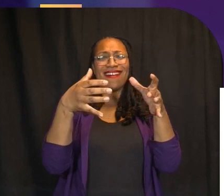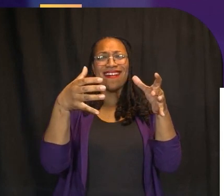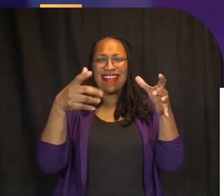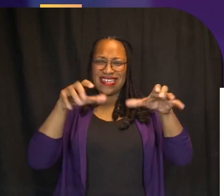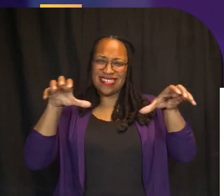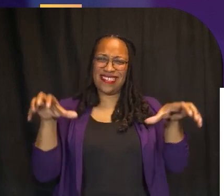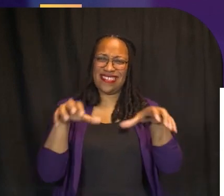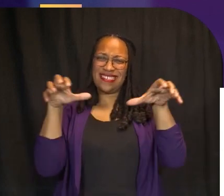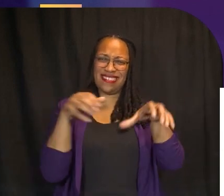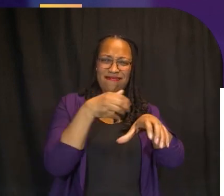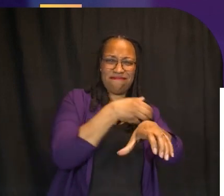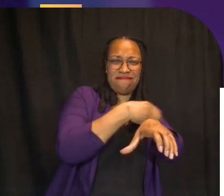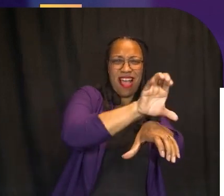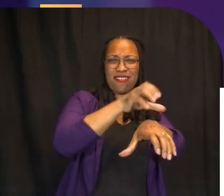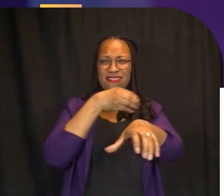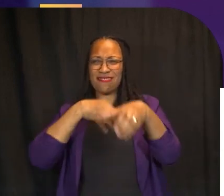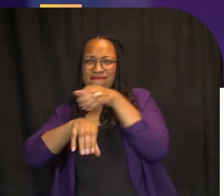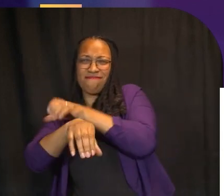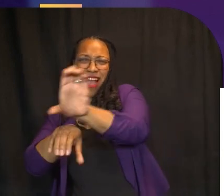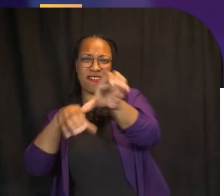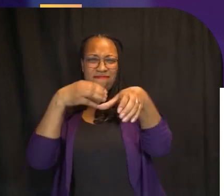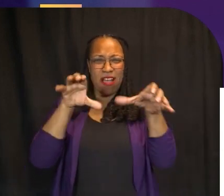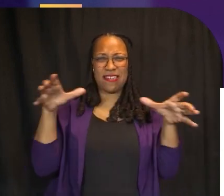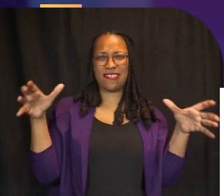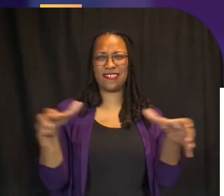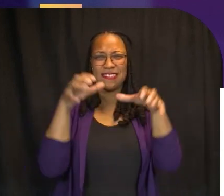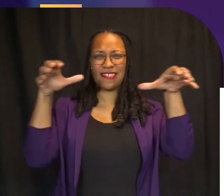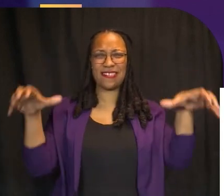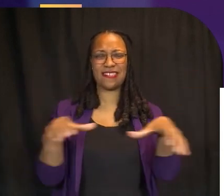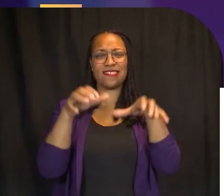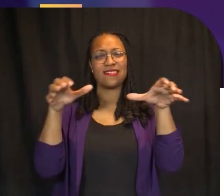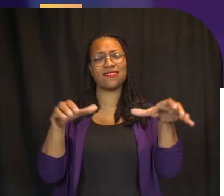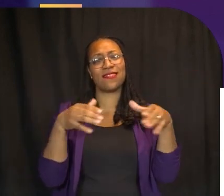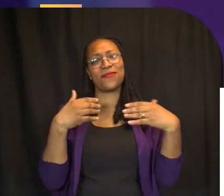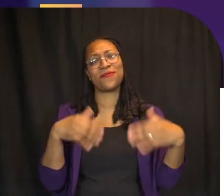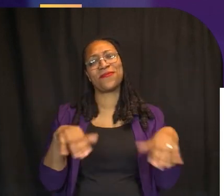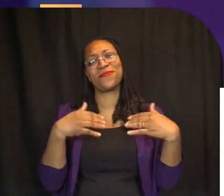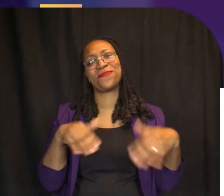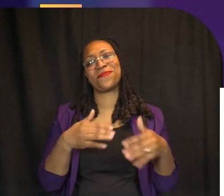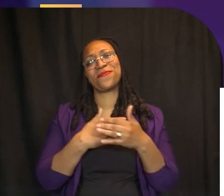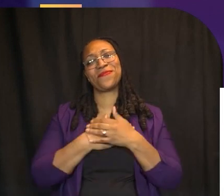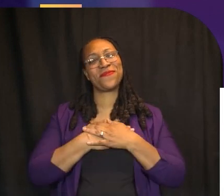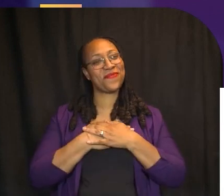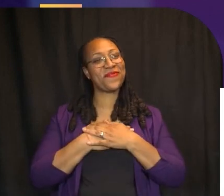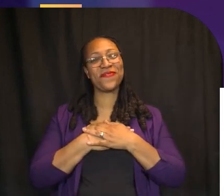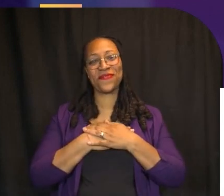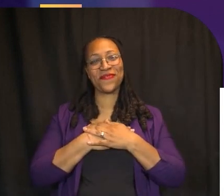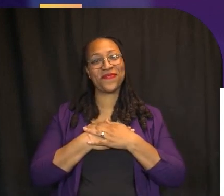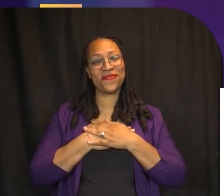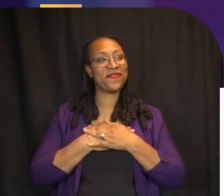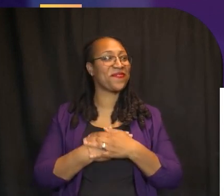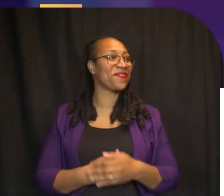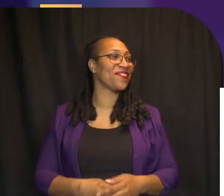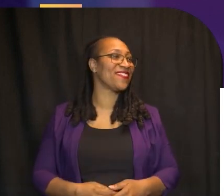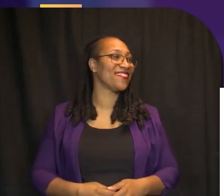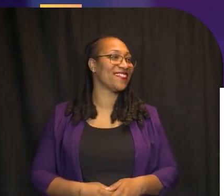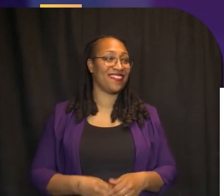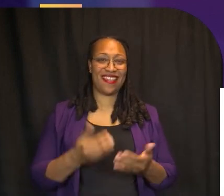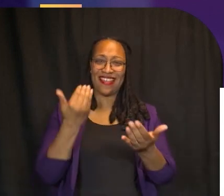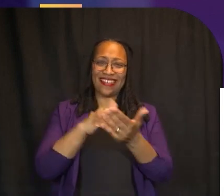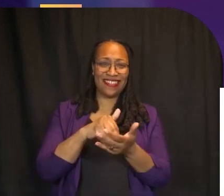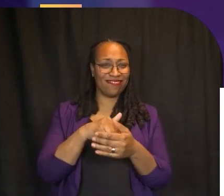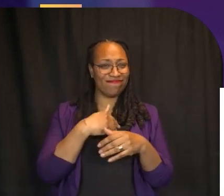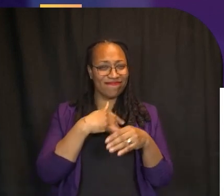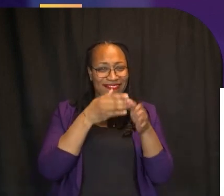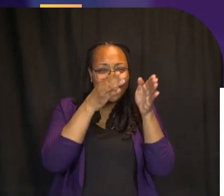fierce disability rights community. So I want to once again thank you to the funders and